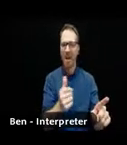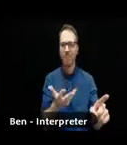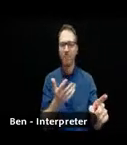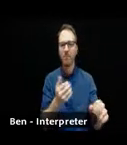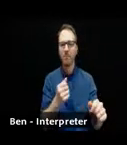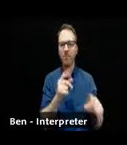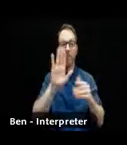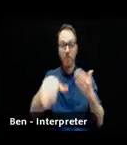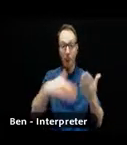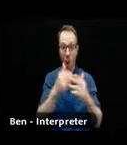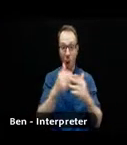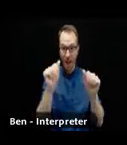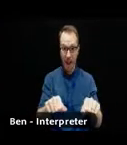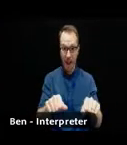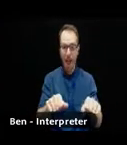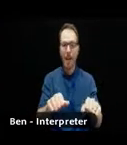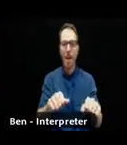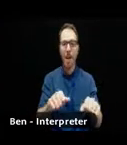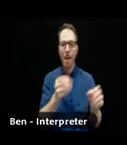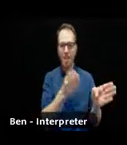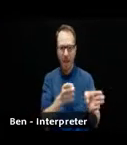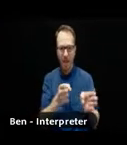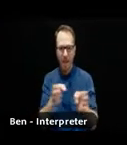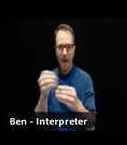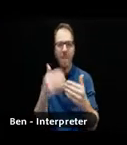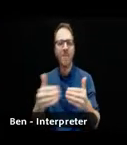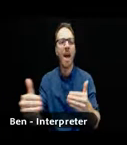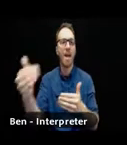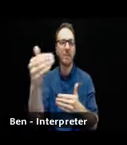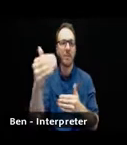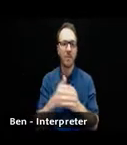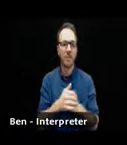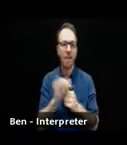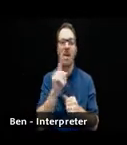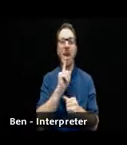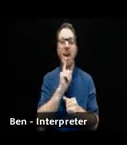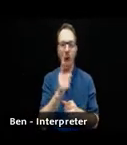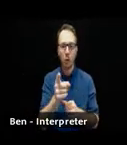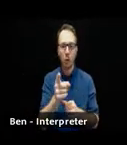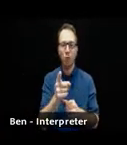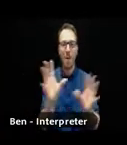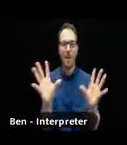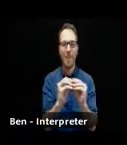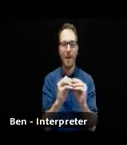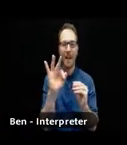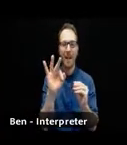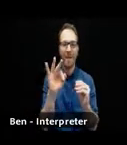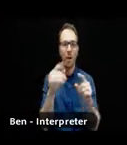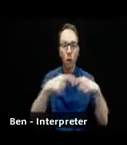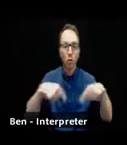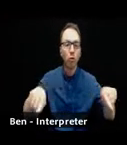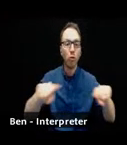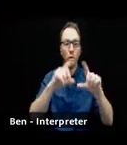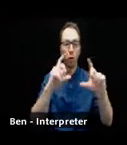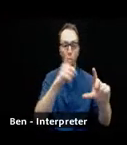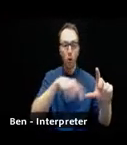all of this can be sort of planned in advance of the actual meeting, whether it's through circle or restorative community